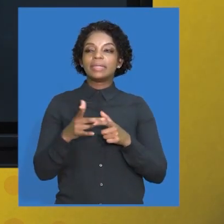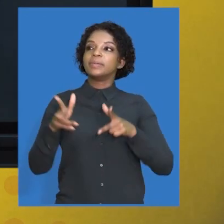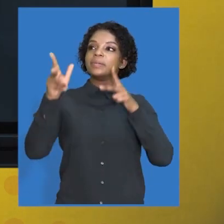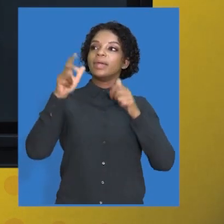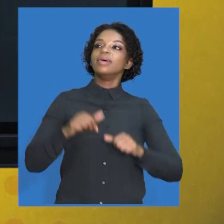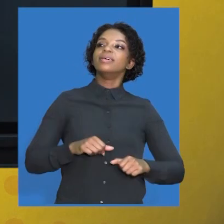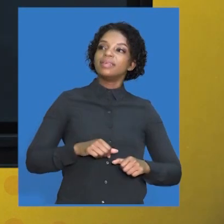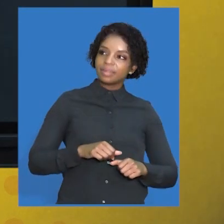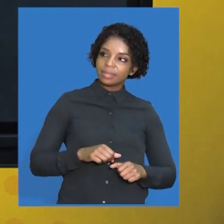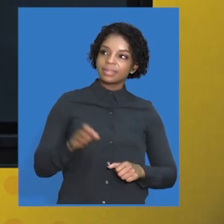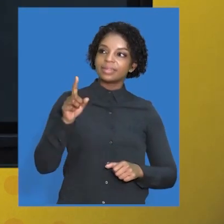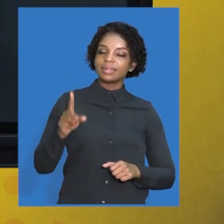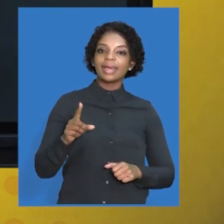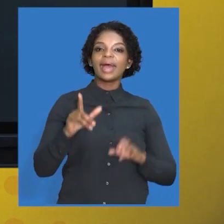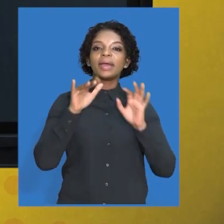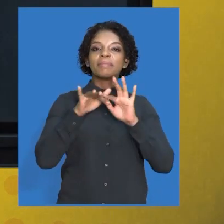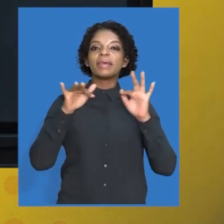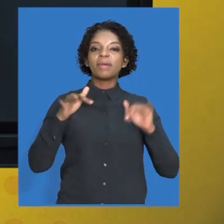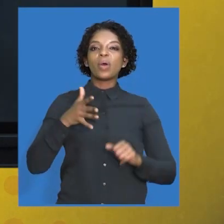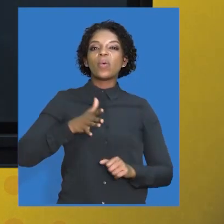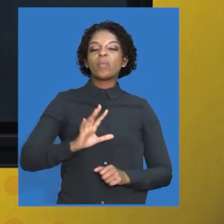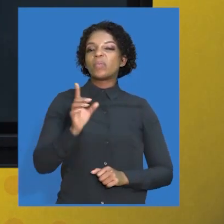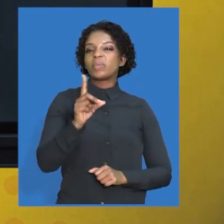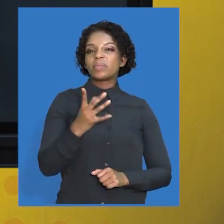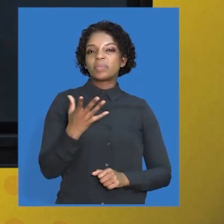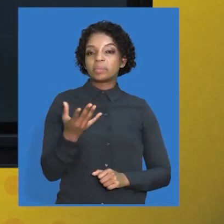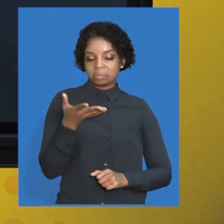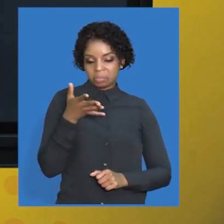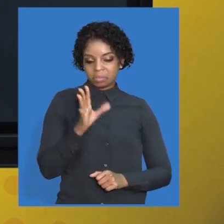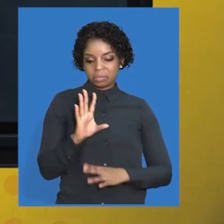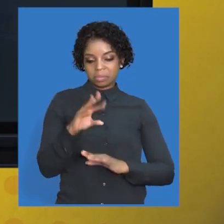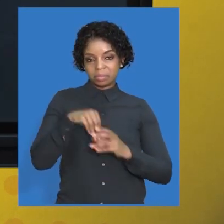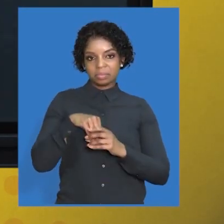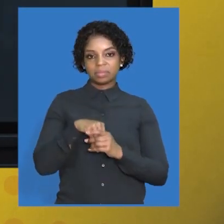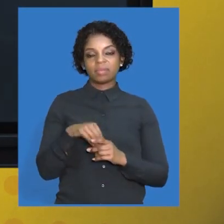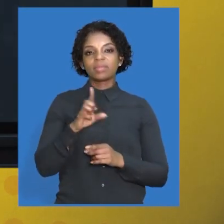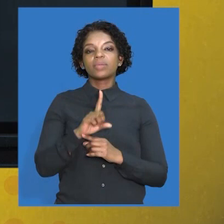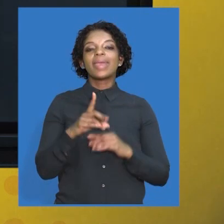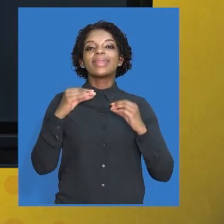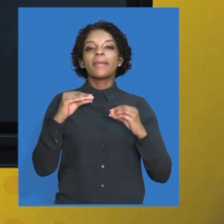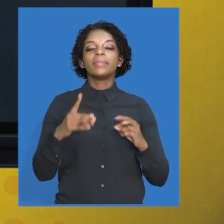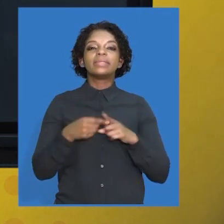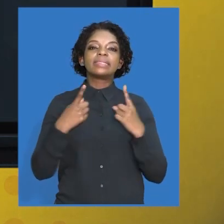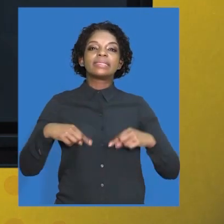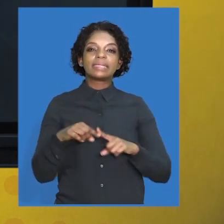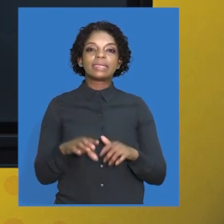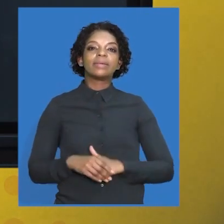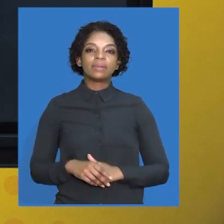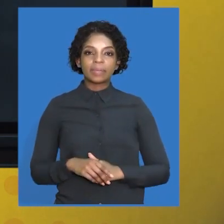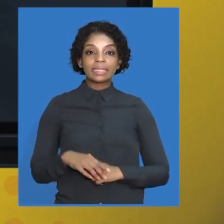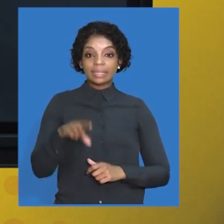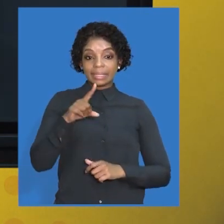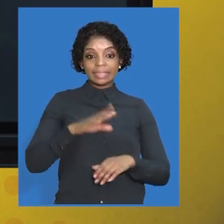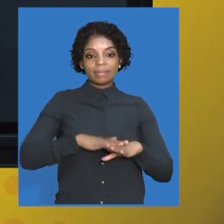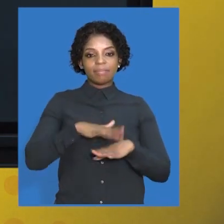good publicity. People are going to want to be a part of our business, which is going to lead to more sustainability